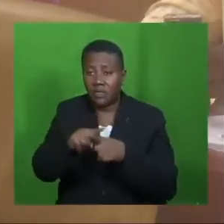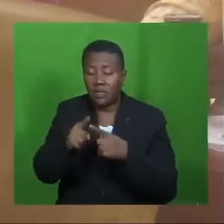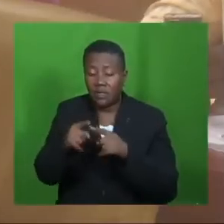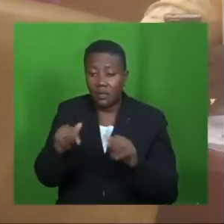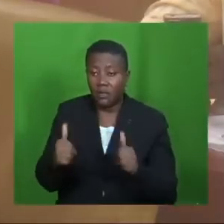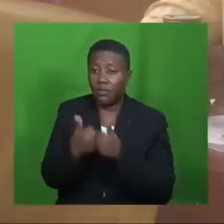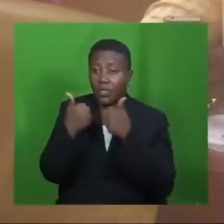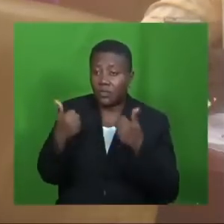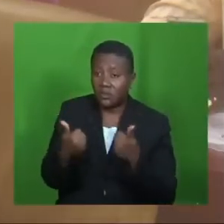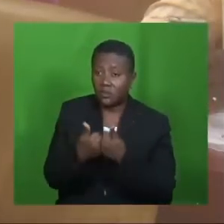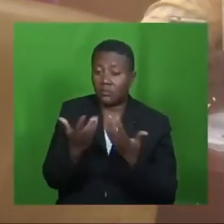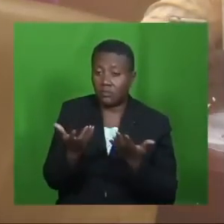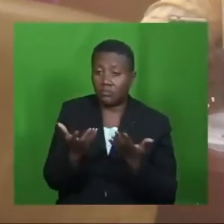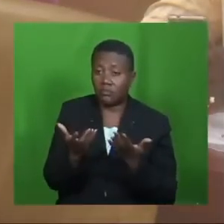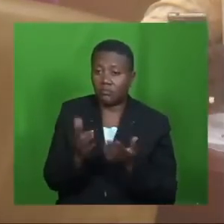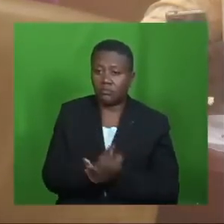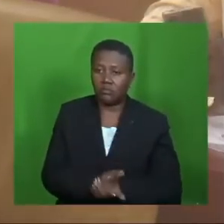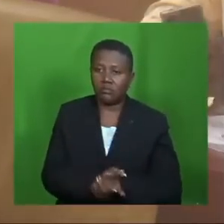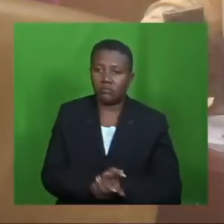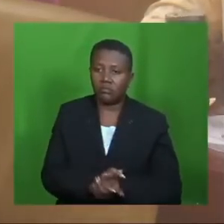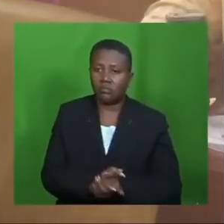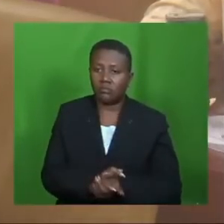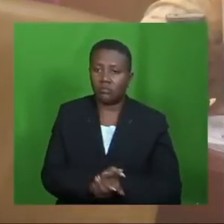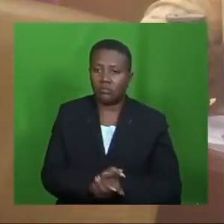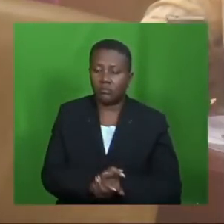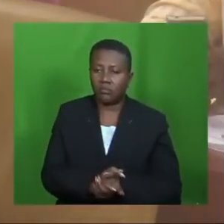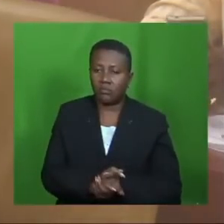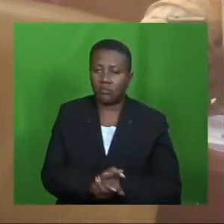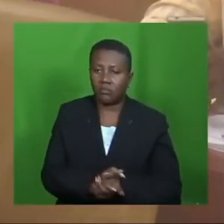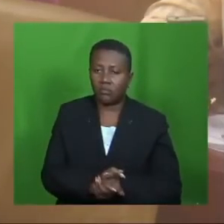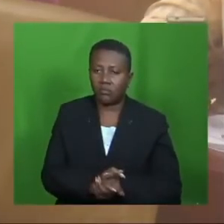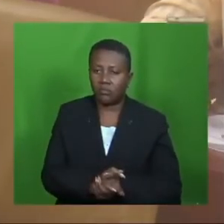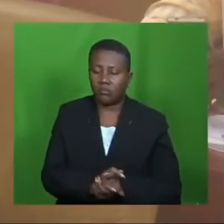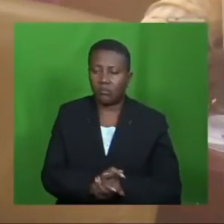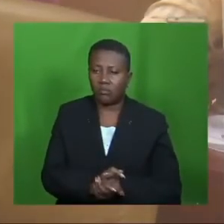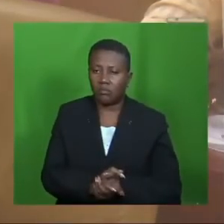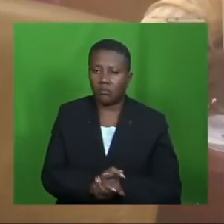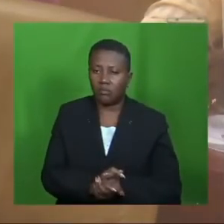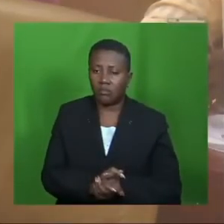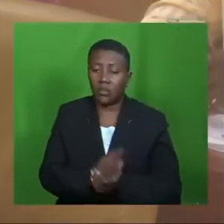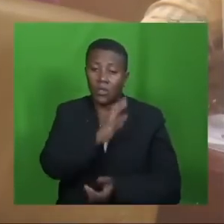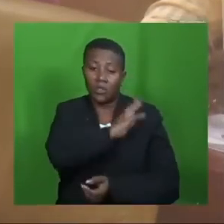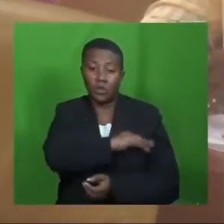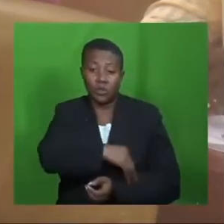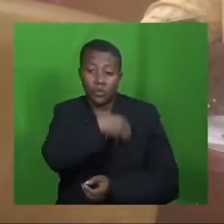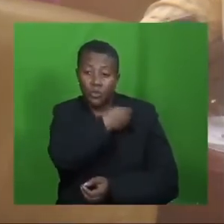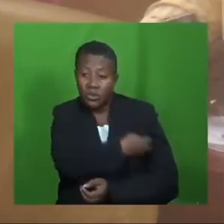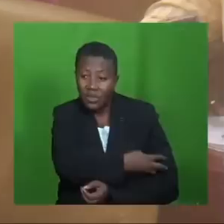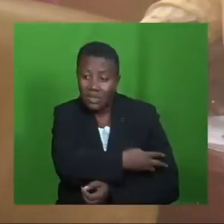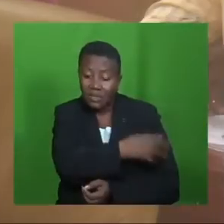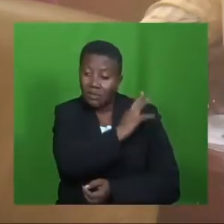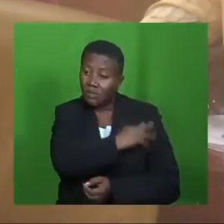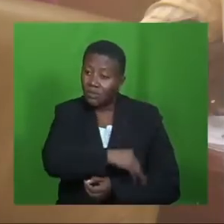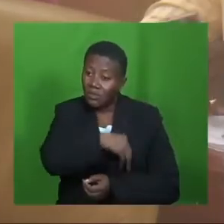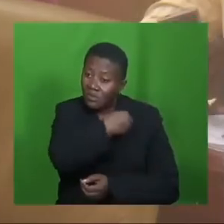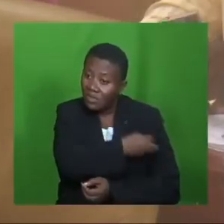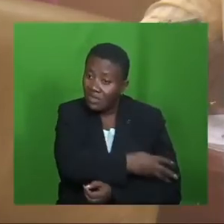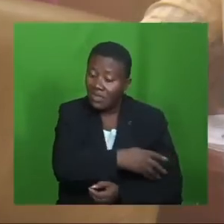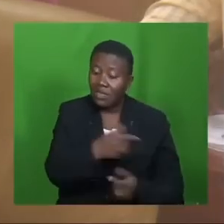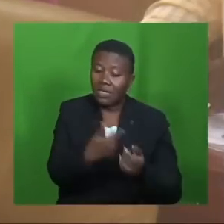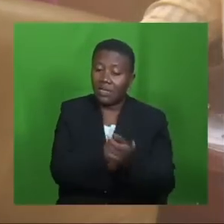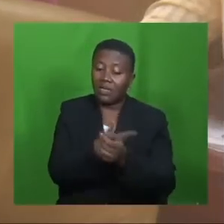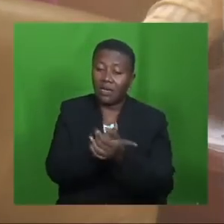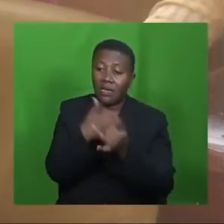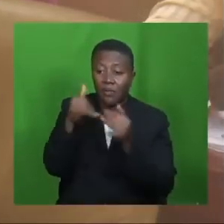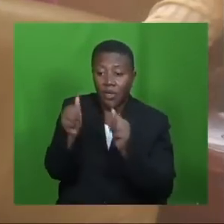the entire nation to realize that we're in for a very good ride. And therefore, the support base was so high, and so we're actually